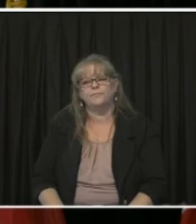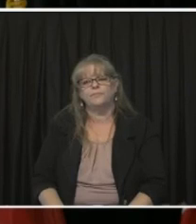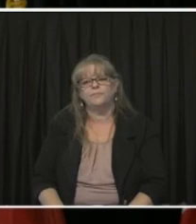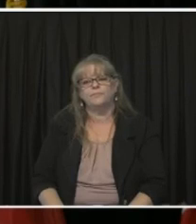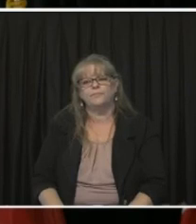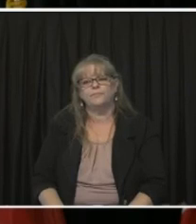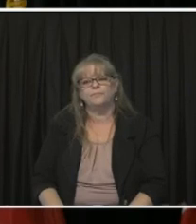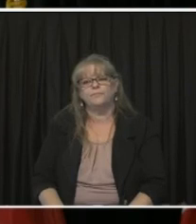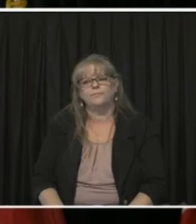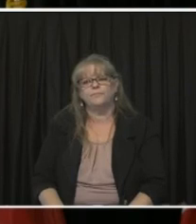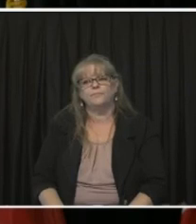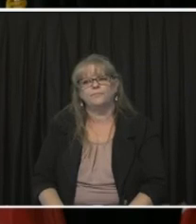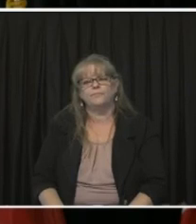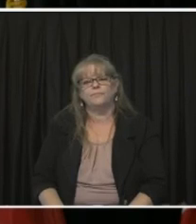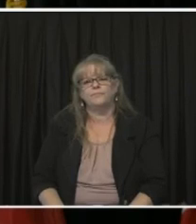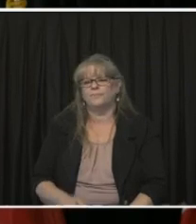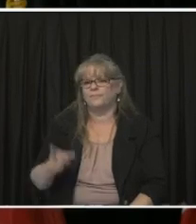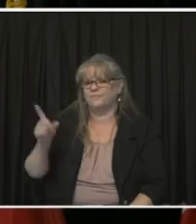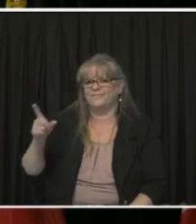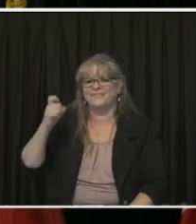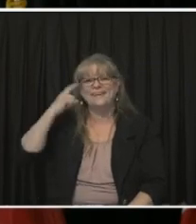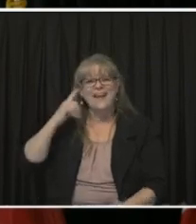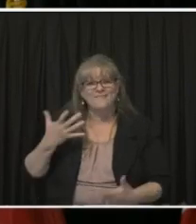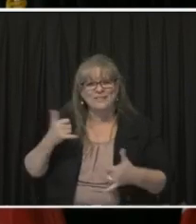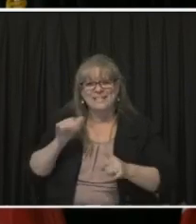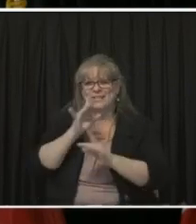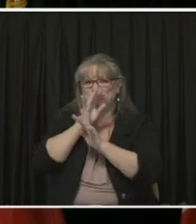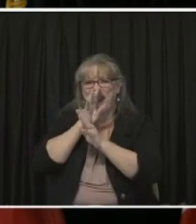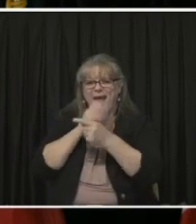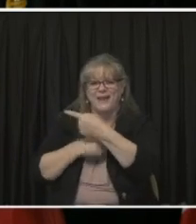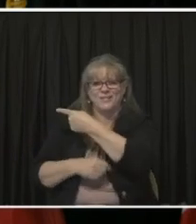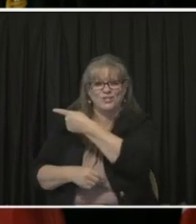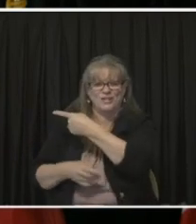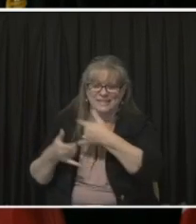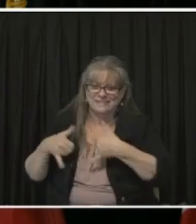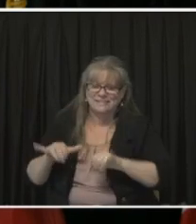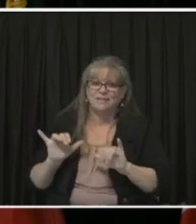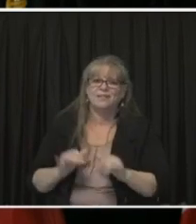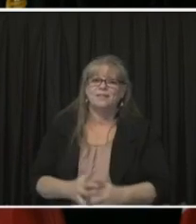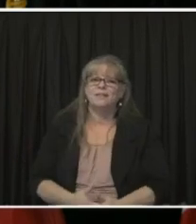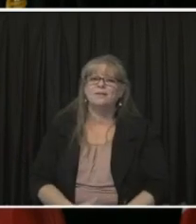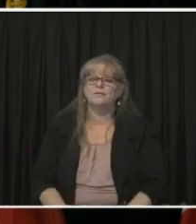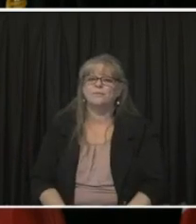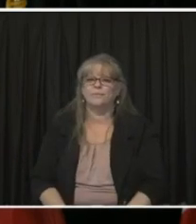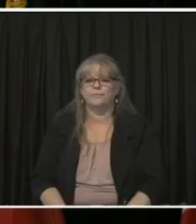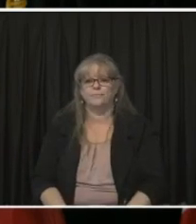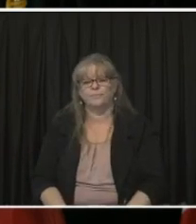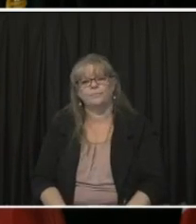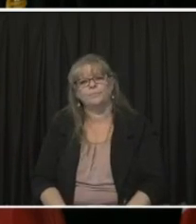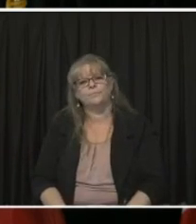como mascarilla. El Estado también, asociado con